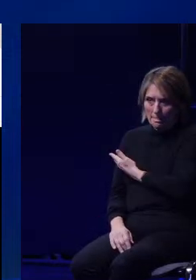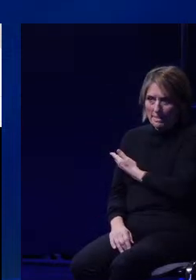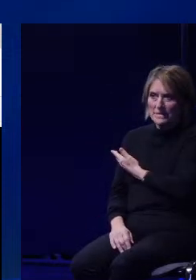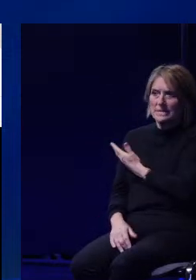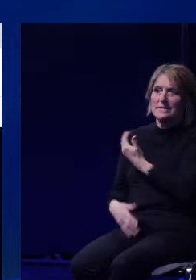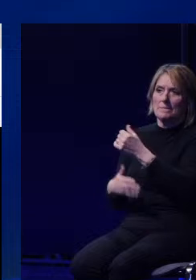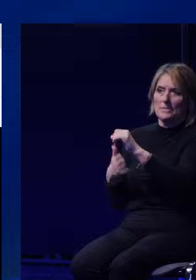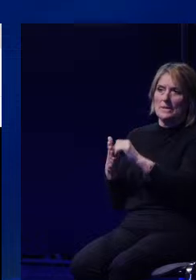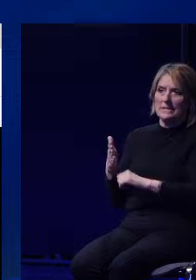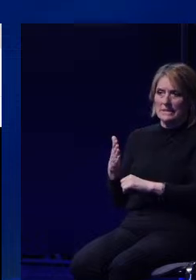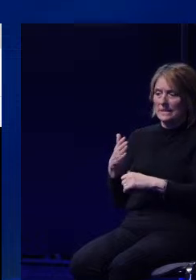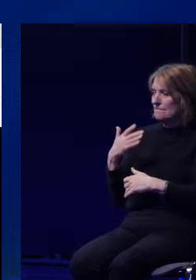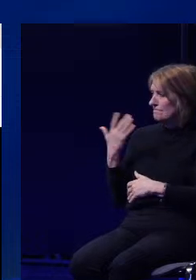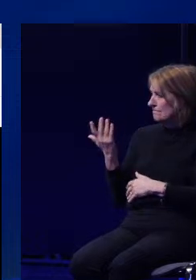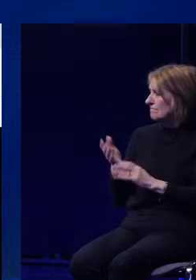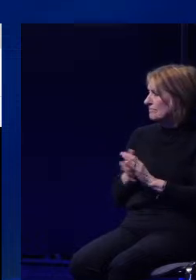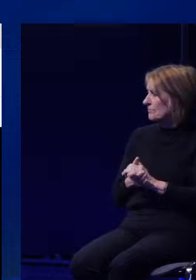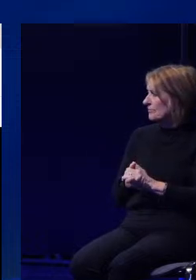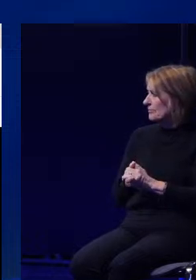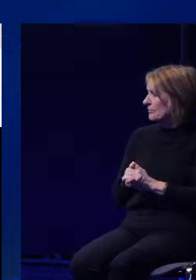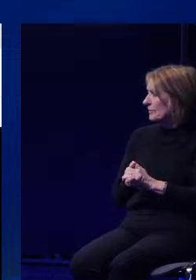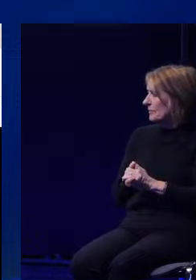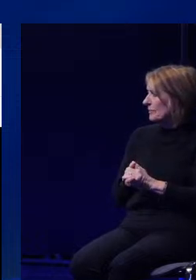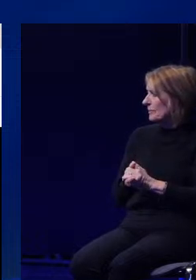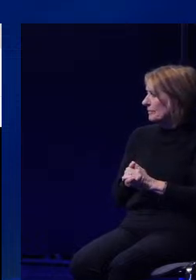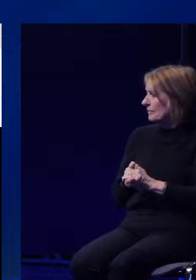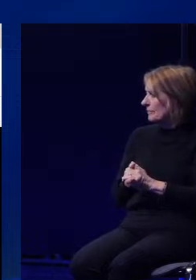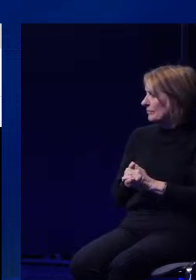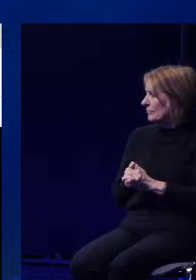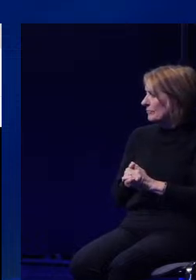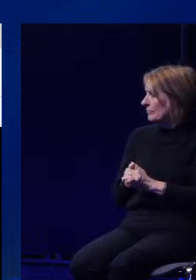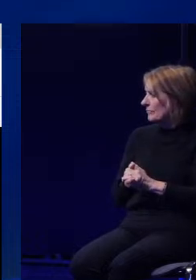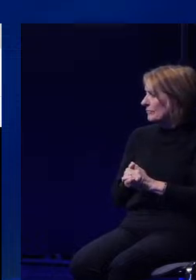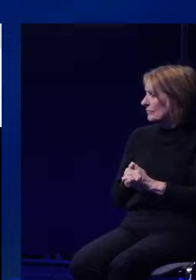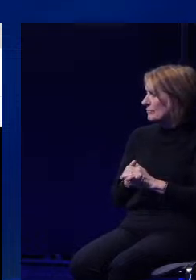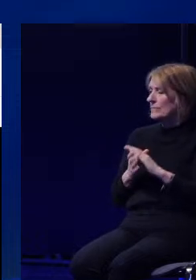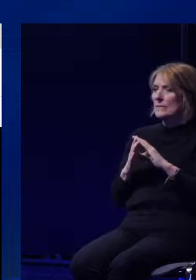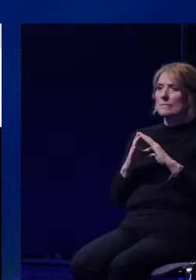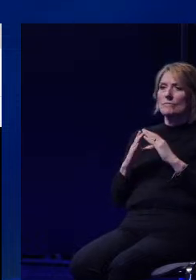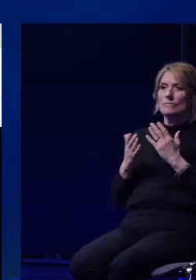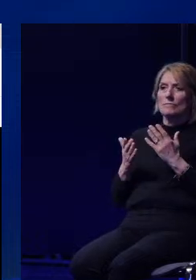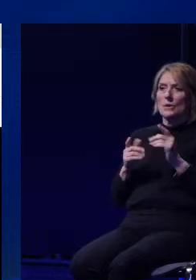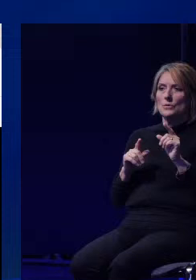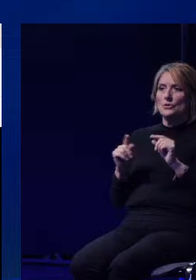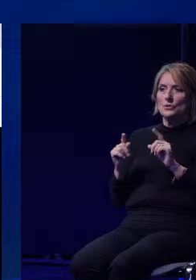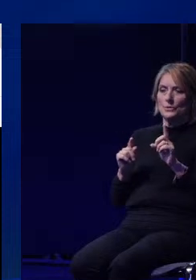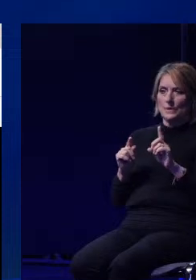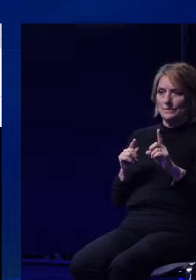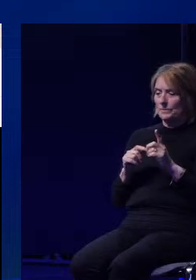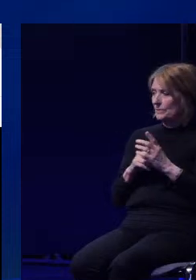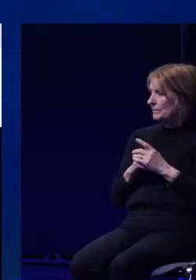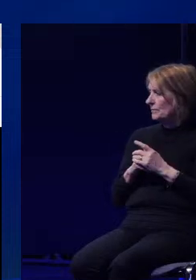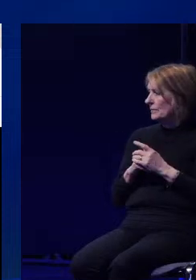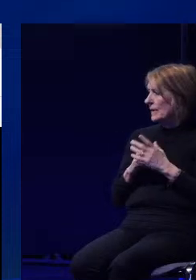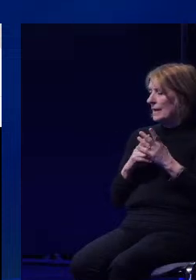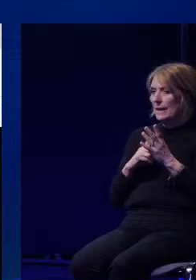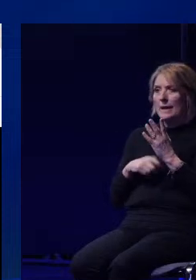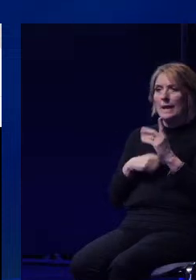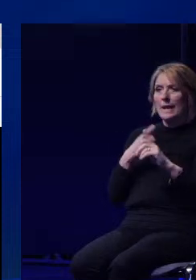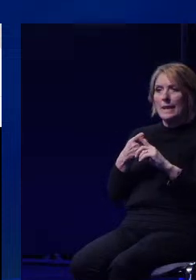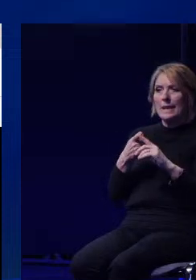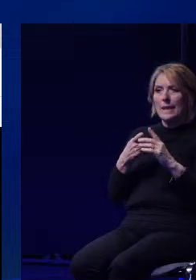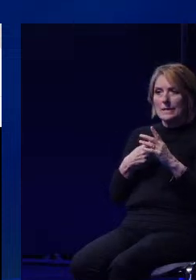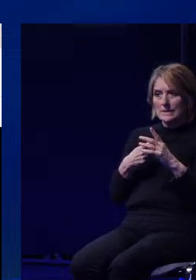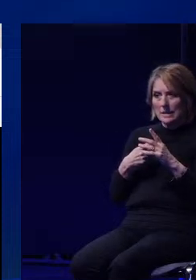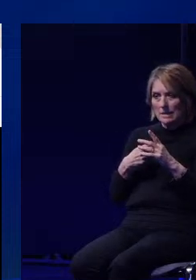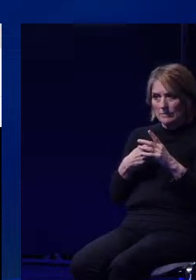that Unity offers and as part of their editor. So I'm going to choose, say, the Alexa. I'm